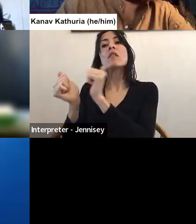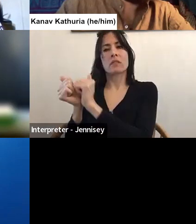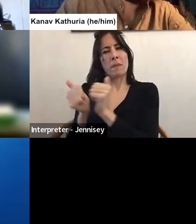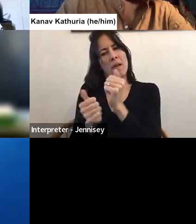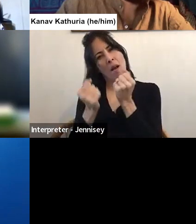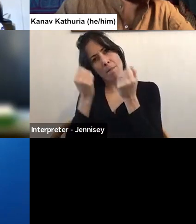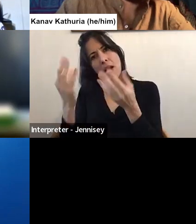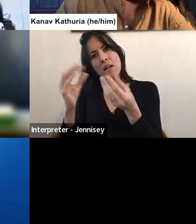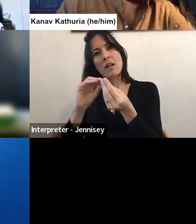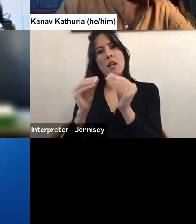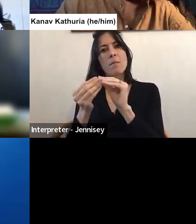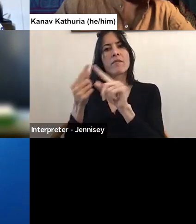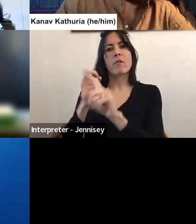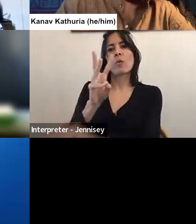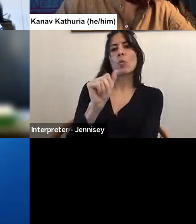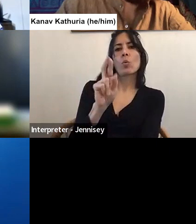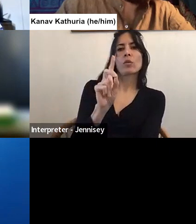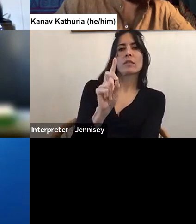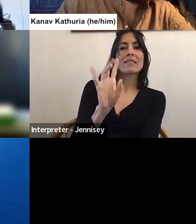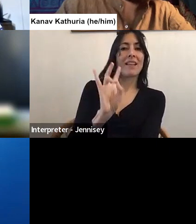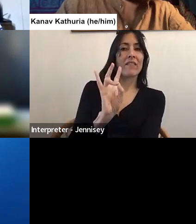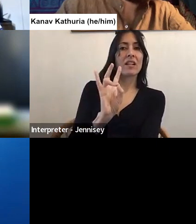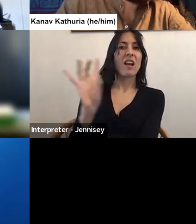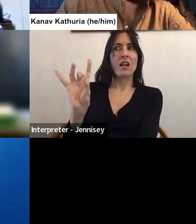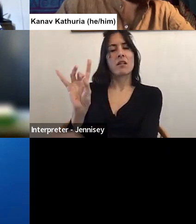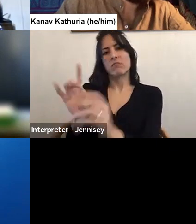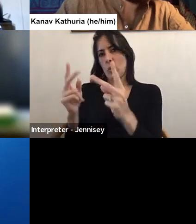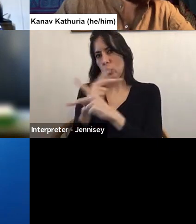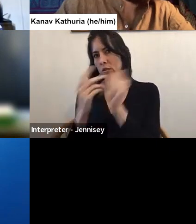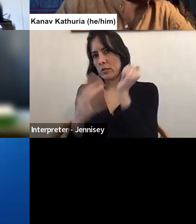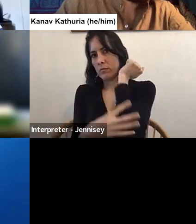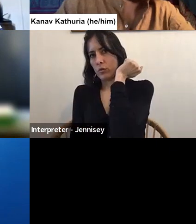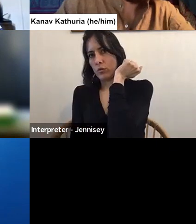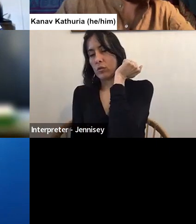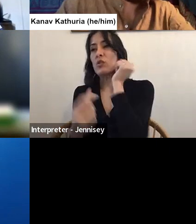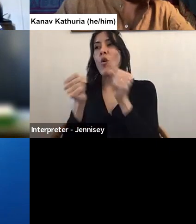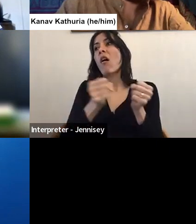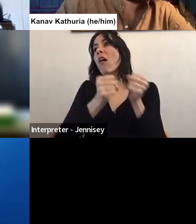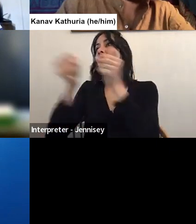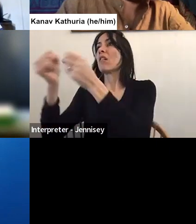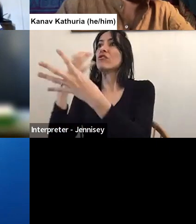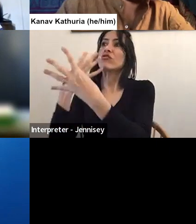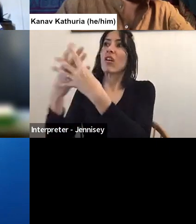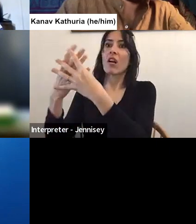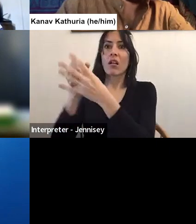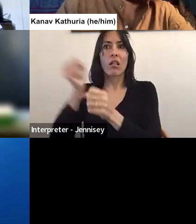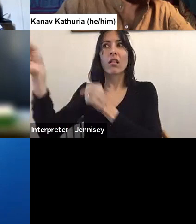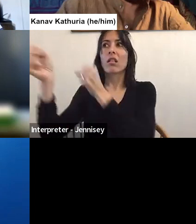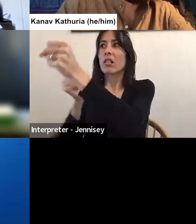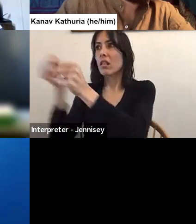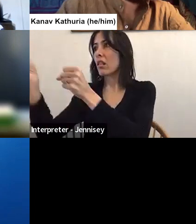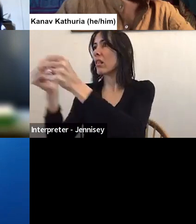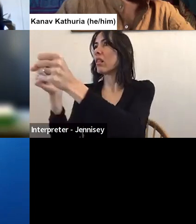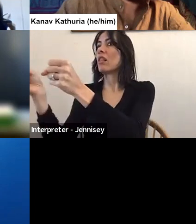DC. Those people go back to their communities, right? So if you're arresting hundreds of people, taking in the central